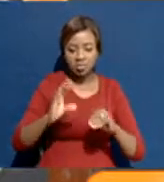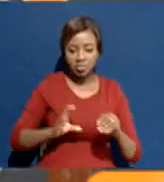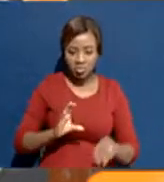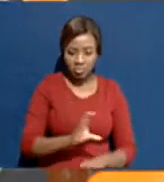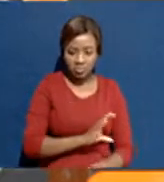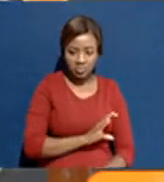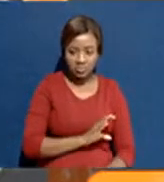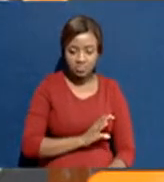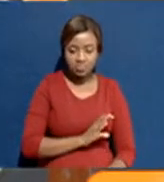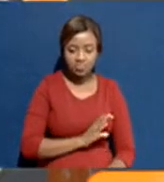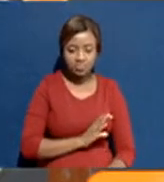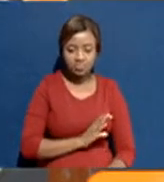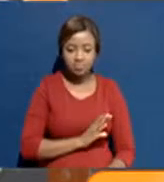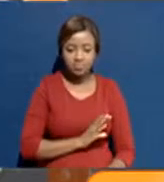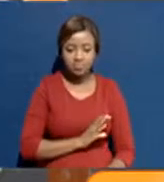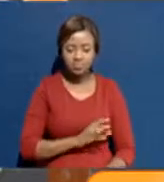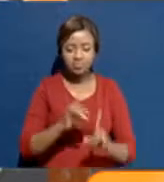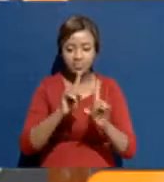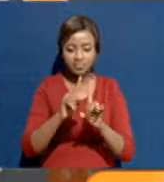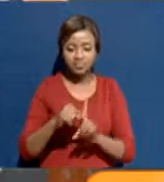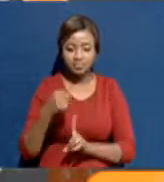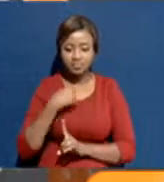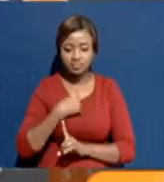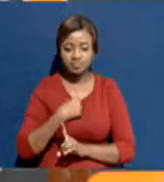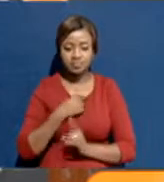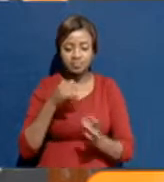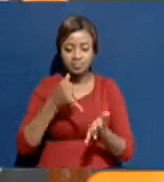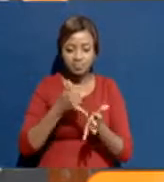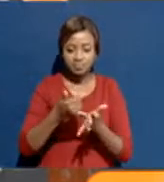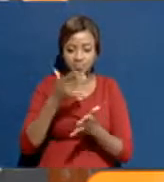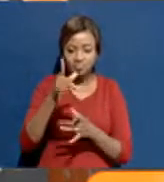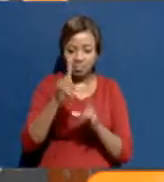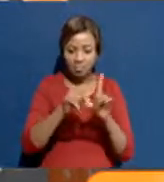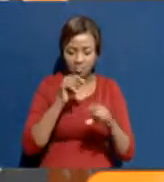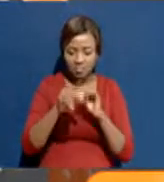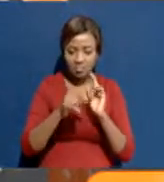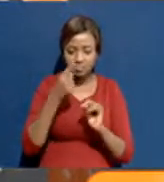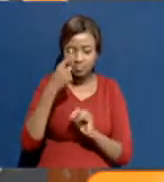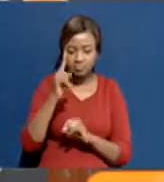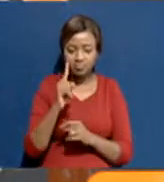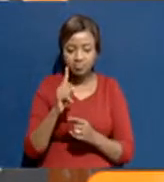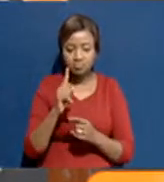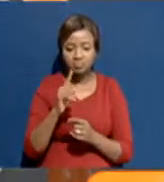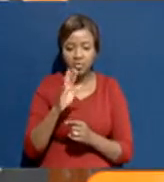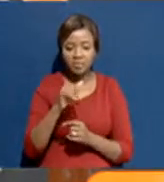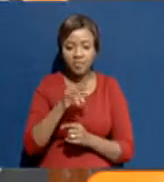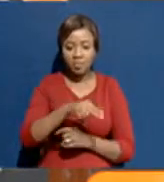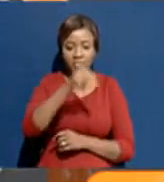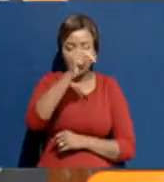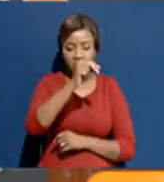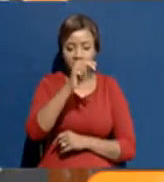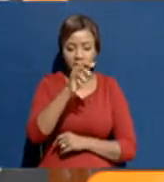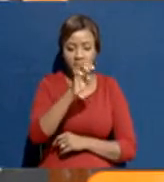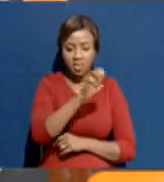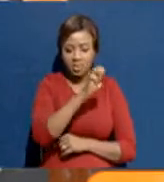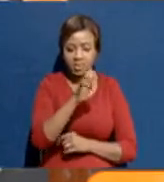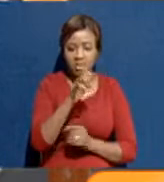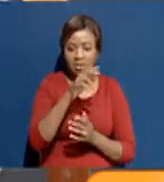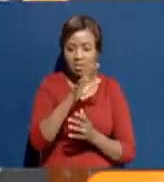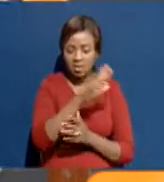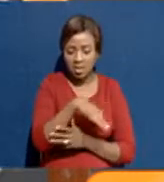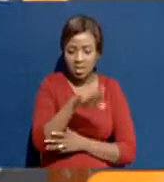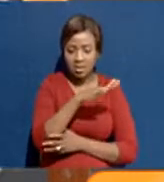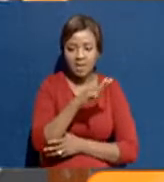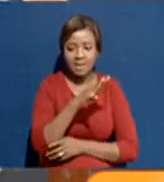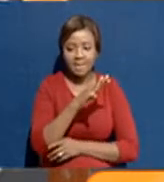interviewed us. And I was among those who were selected from Northeastern Province. So that was one thing